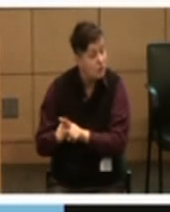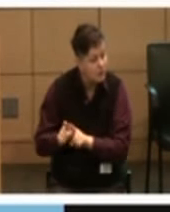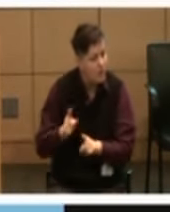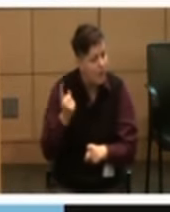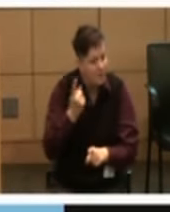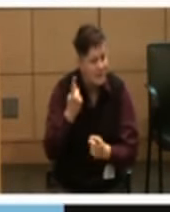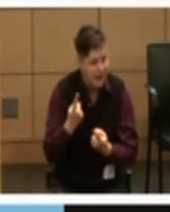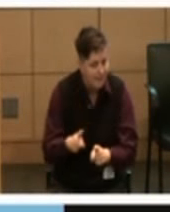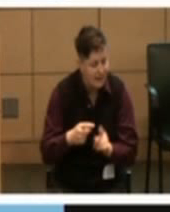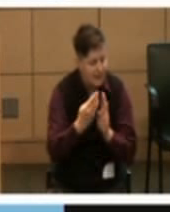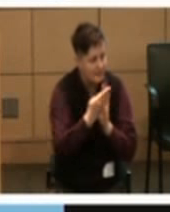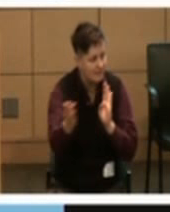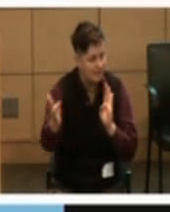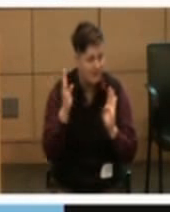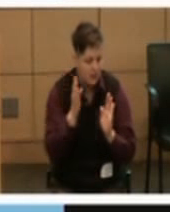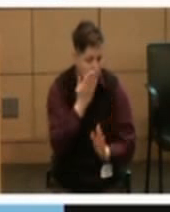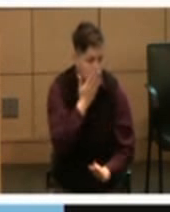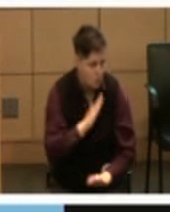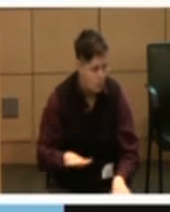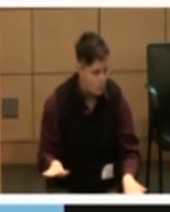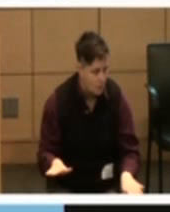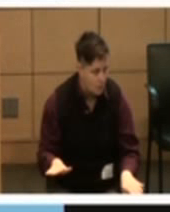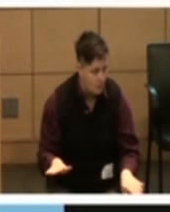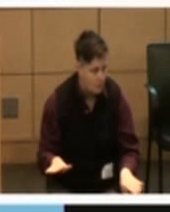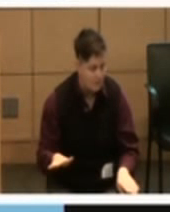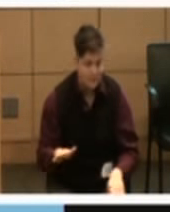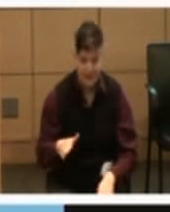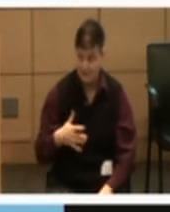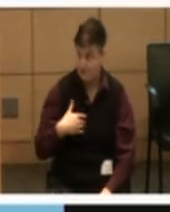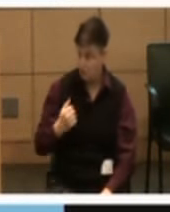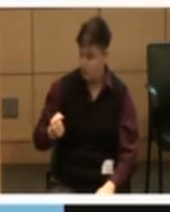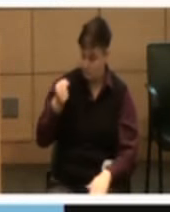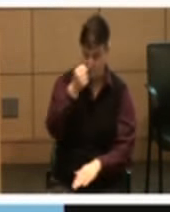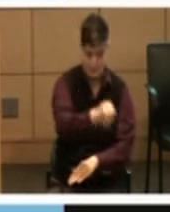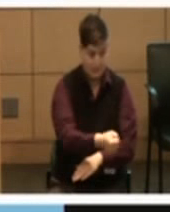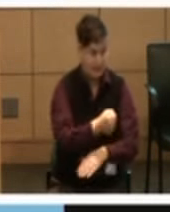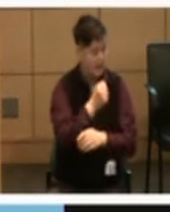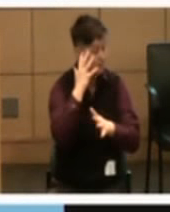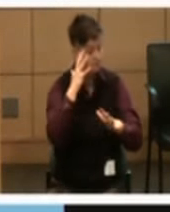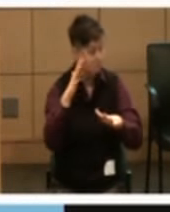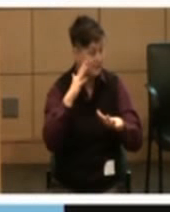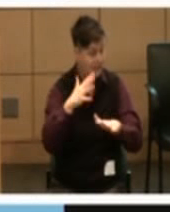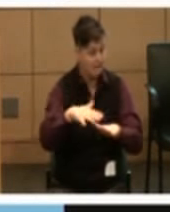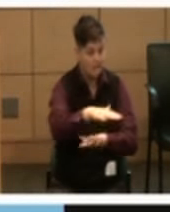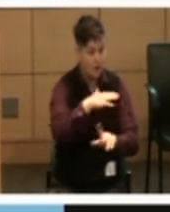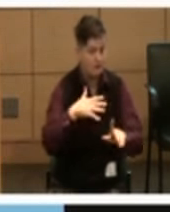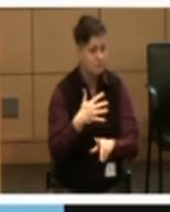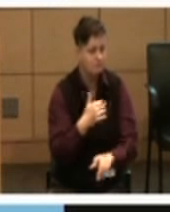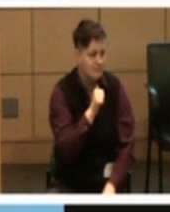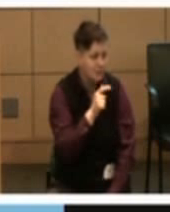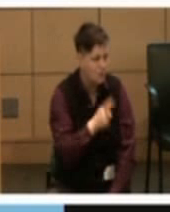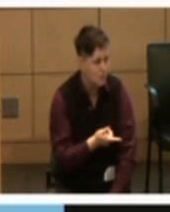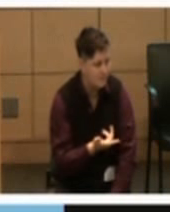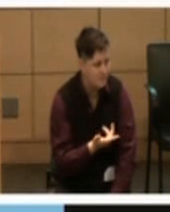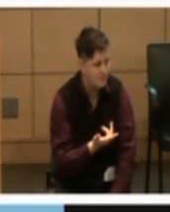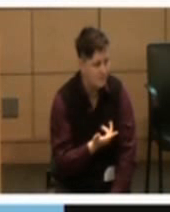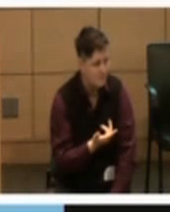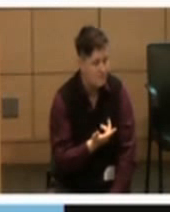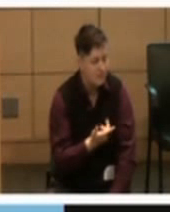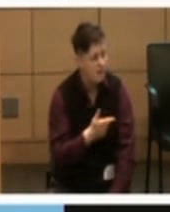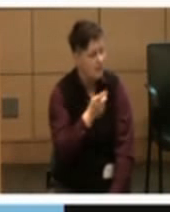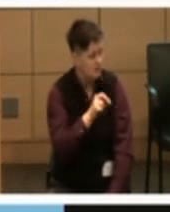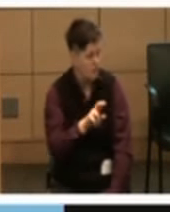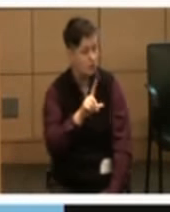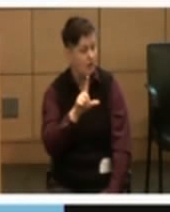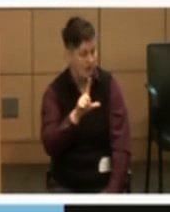And we know that we don't live in a quiet environment. As Dr. Leibel discussed, there's a lot of different sound